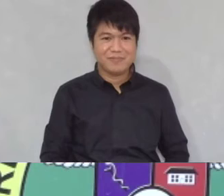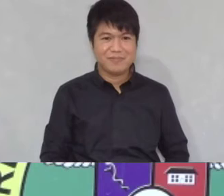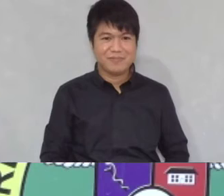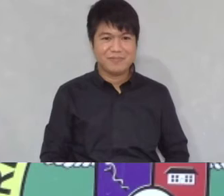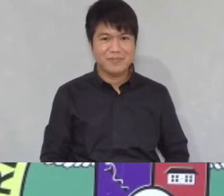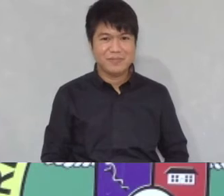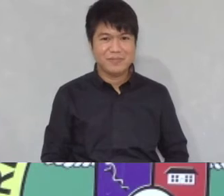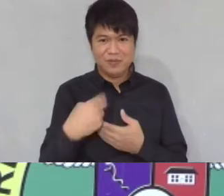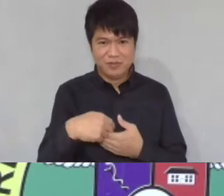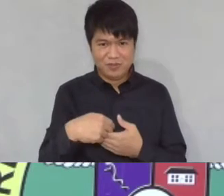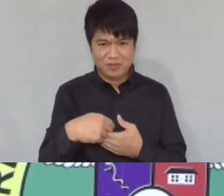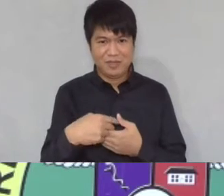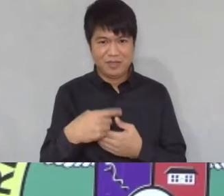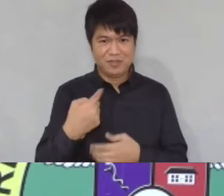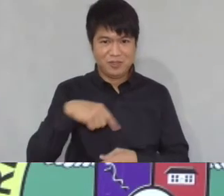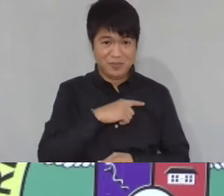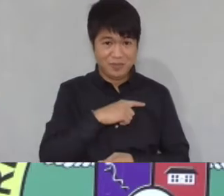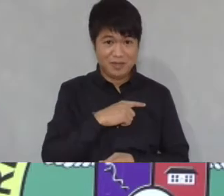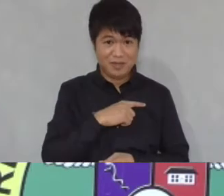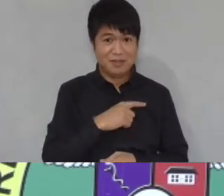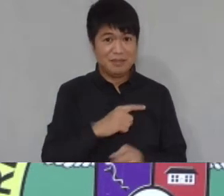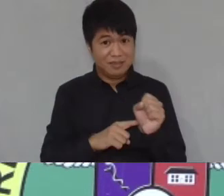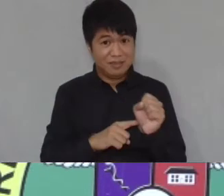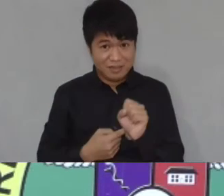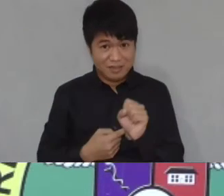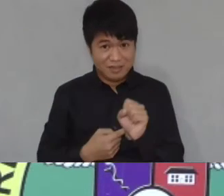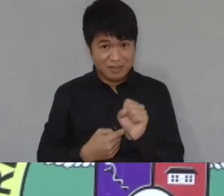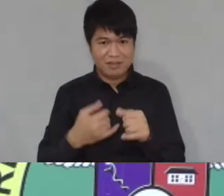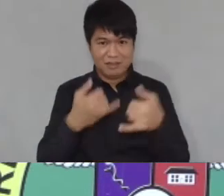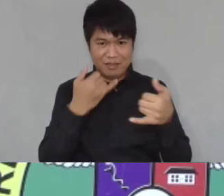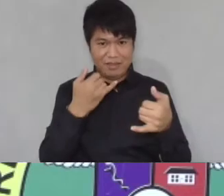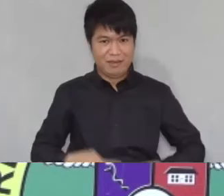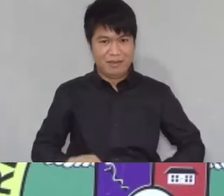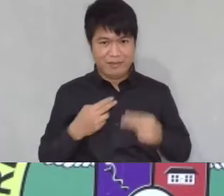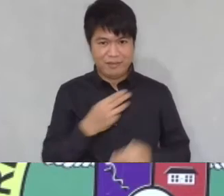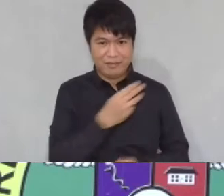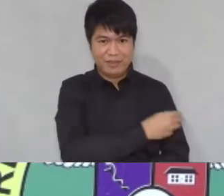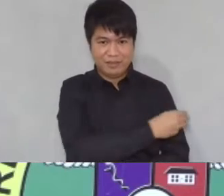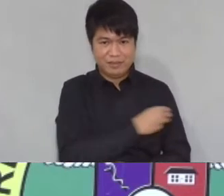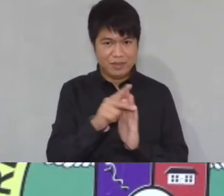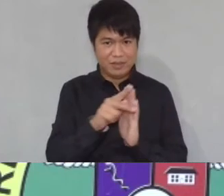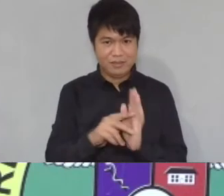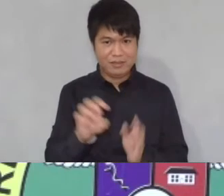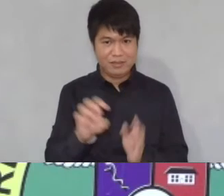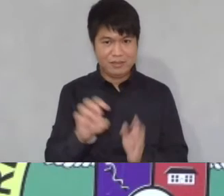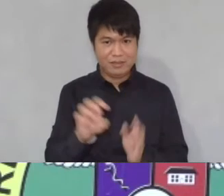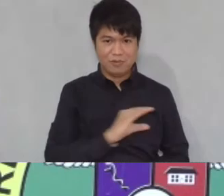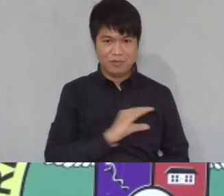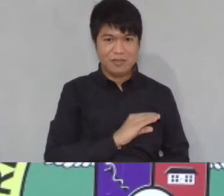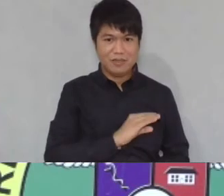joined us in the launch. So to present for the summary of our presentation of the